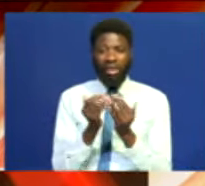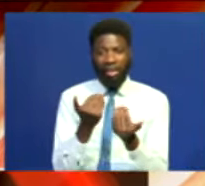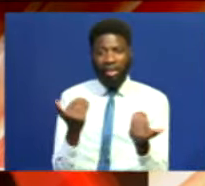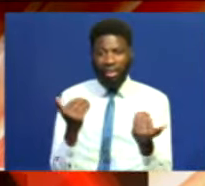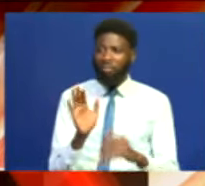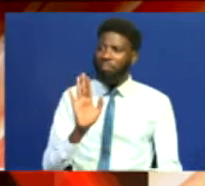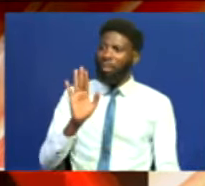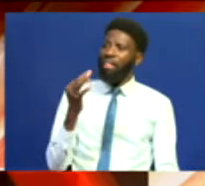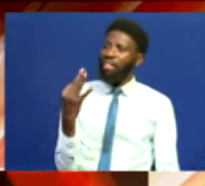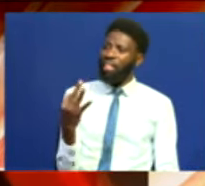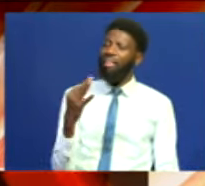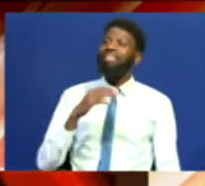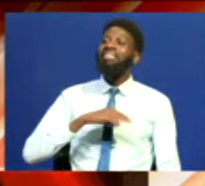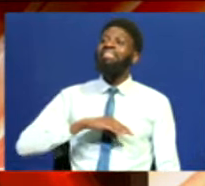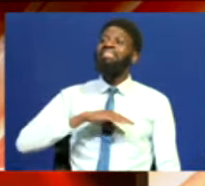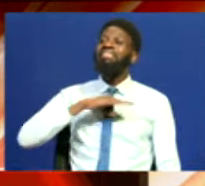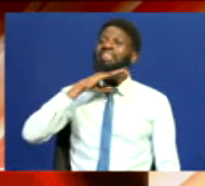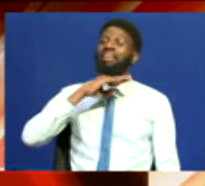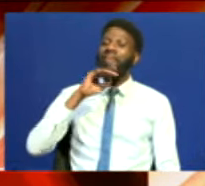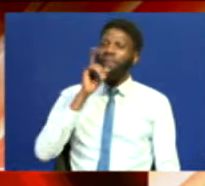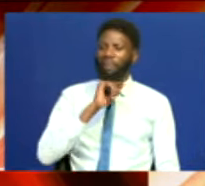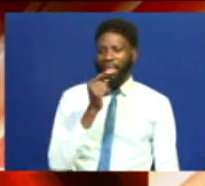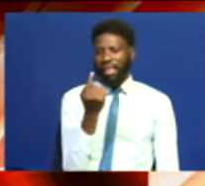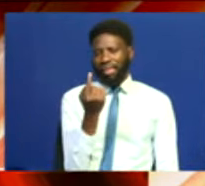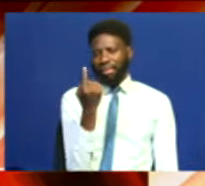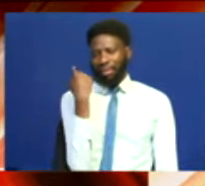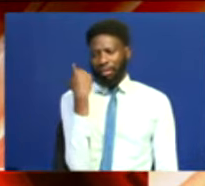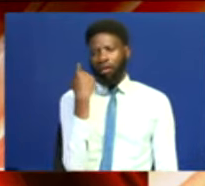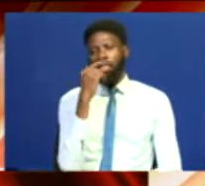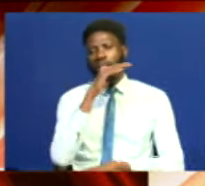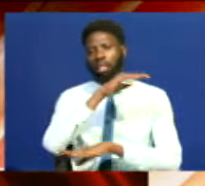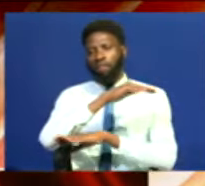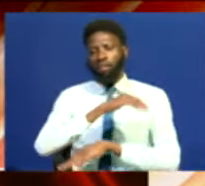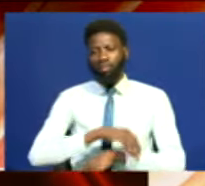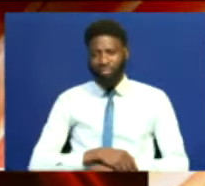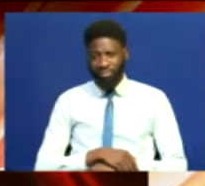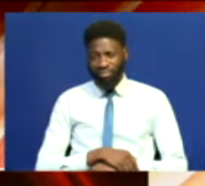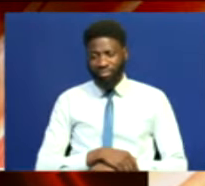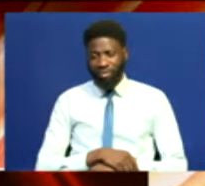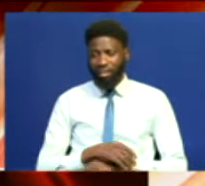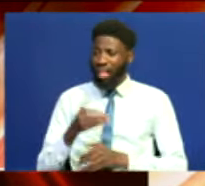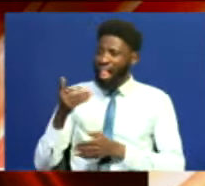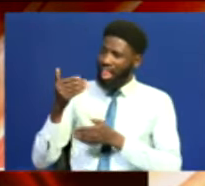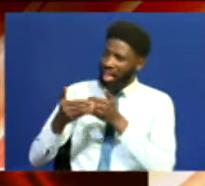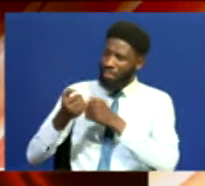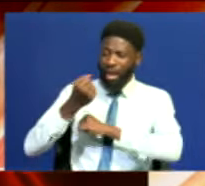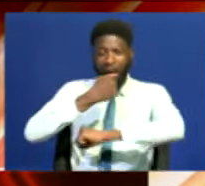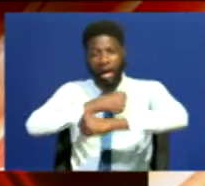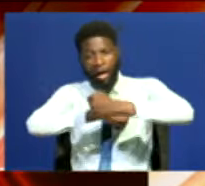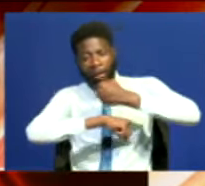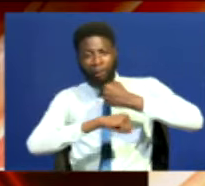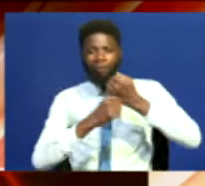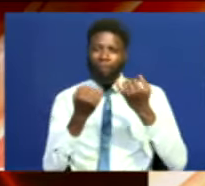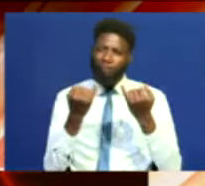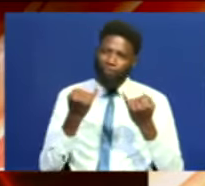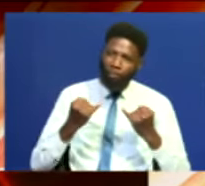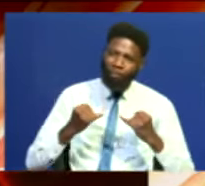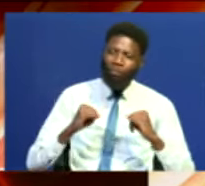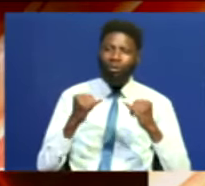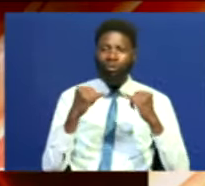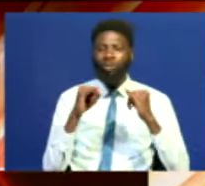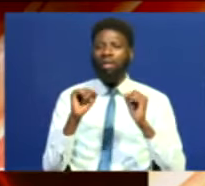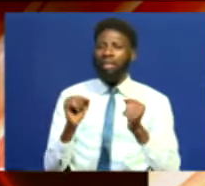a fire that razed their house last evening. Frantic efforts by neighbors and firefighters to save Peris